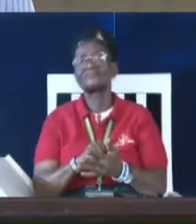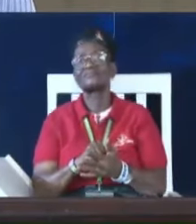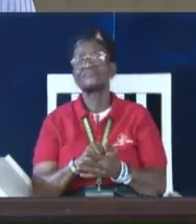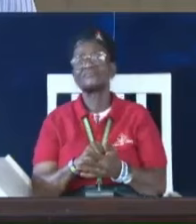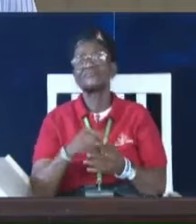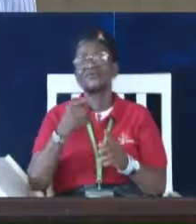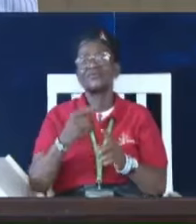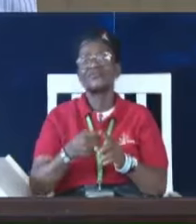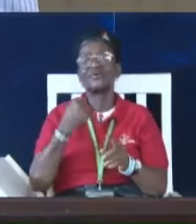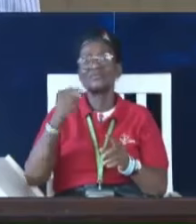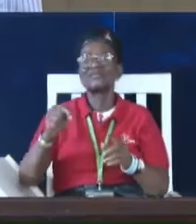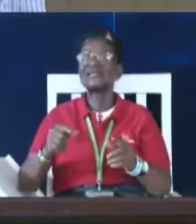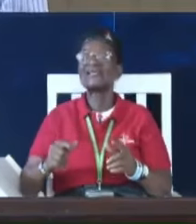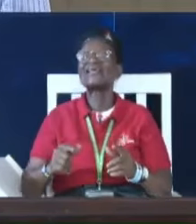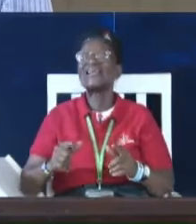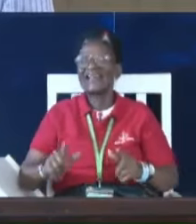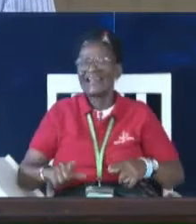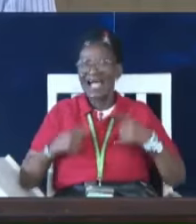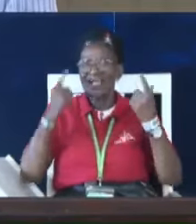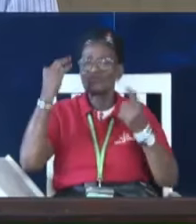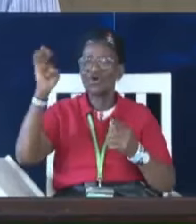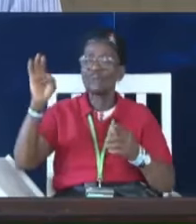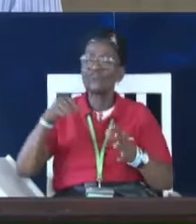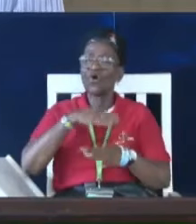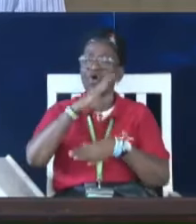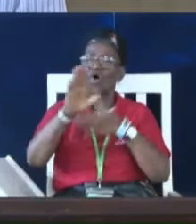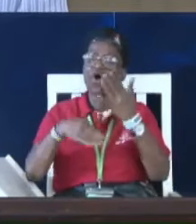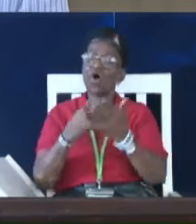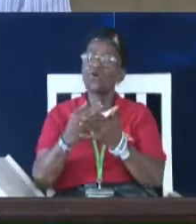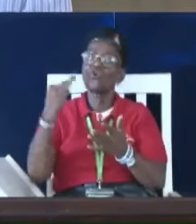from the lives of all of us,